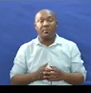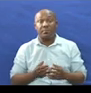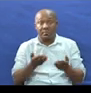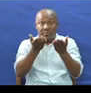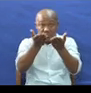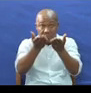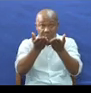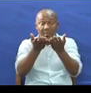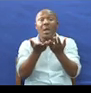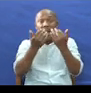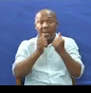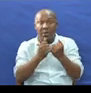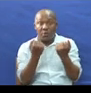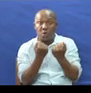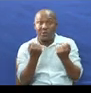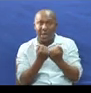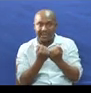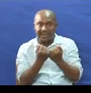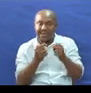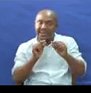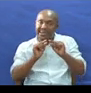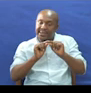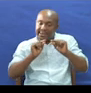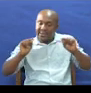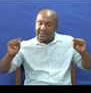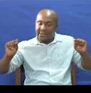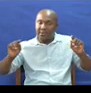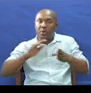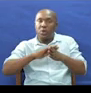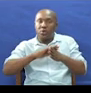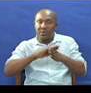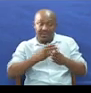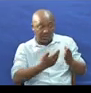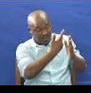Can you construct sentences by using these words?